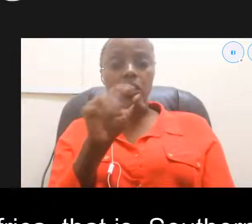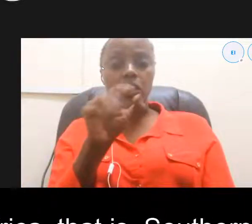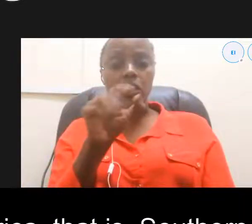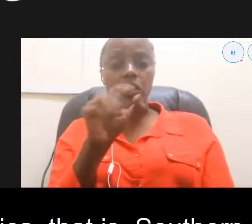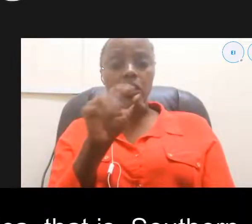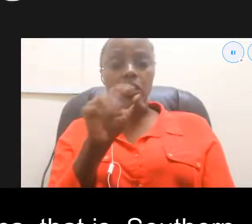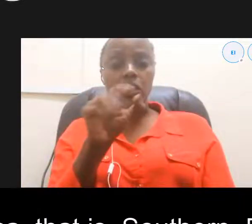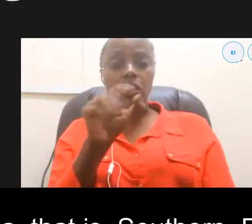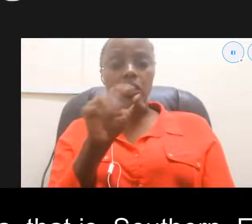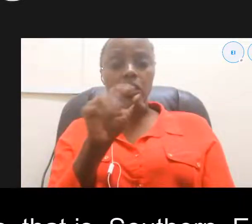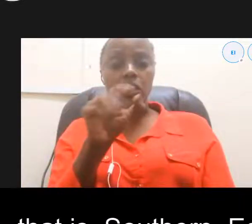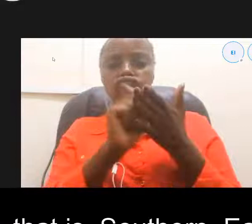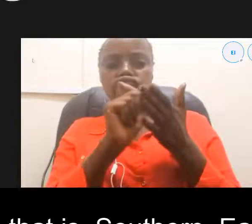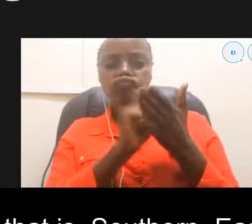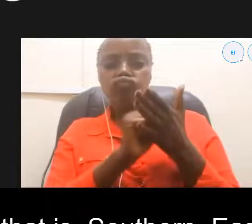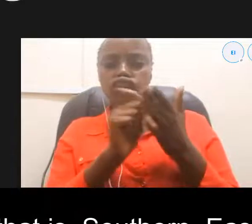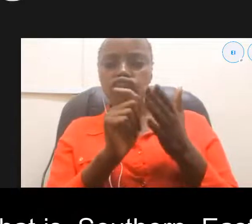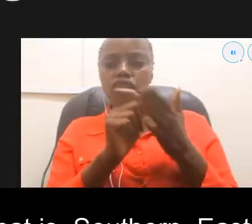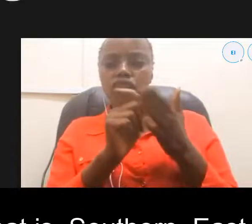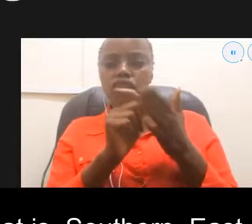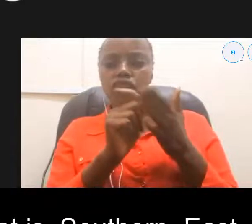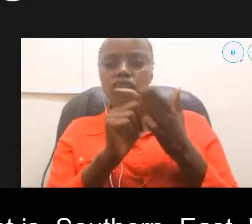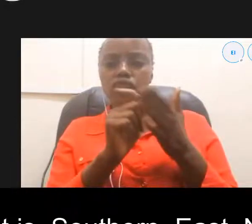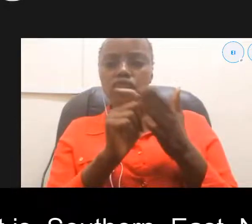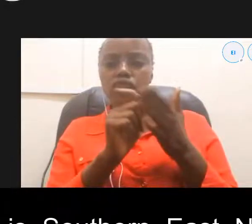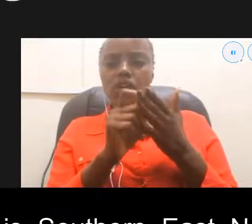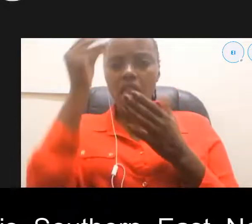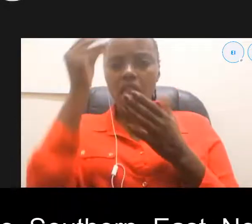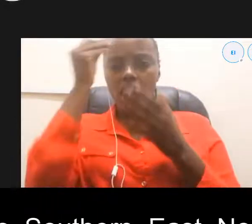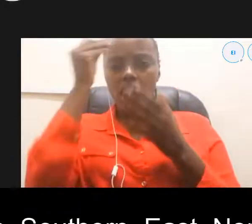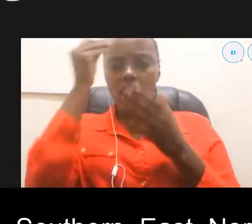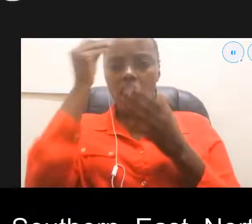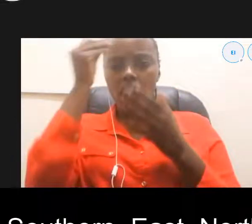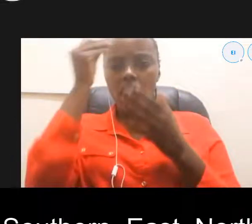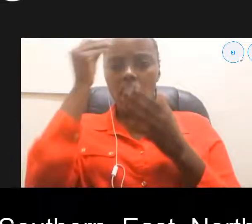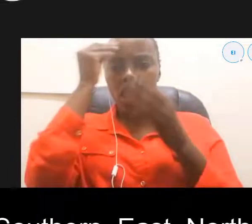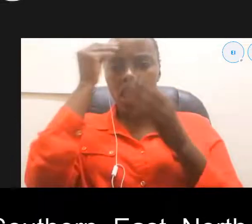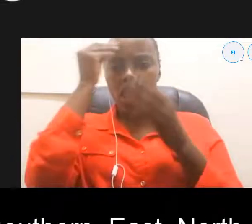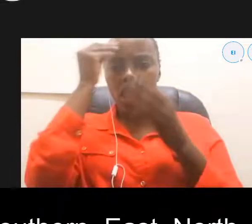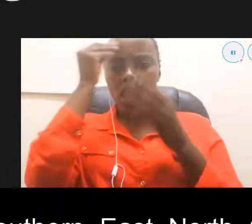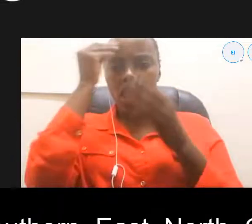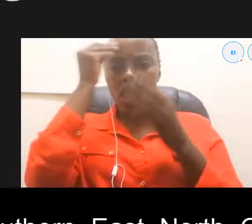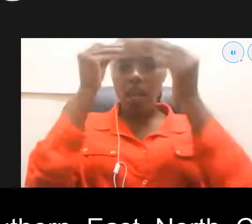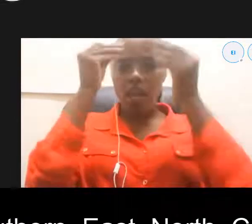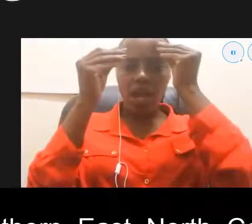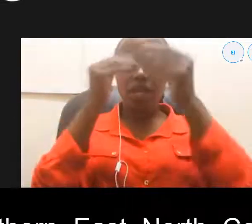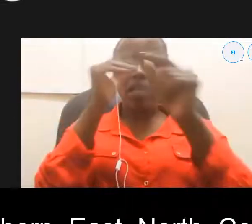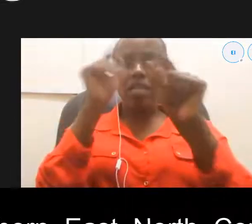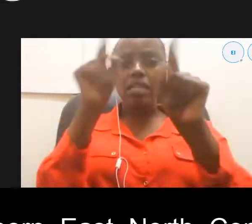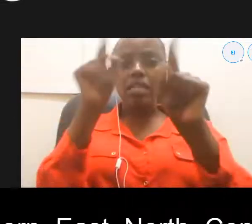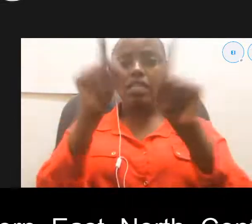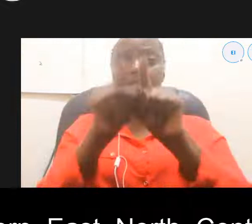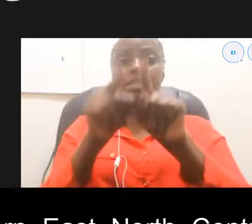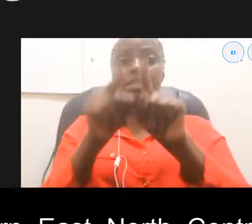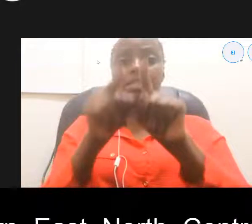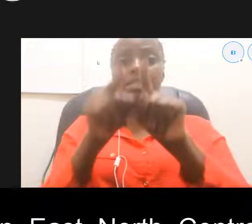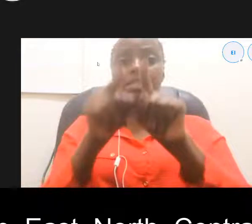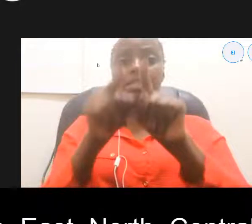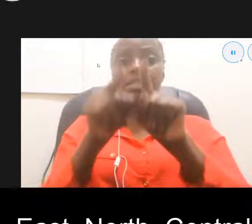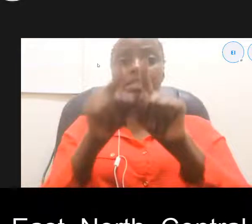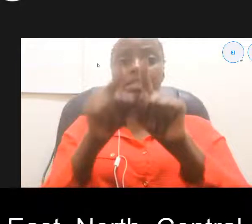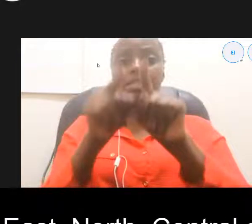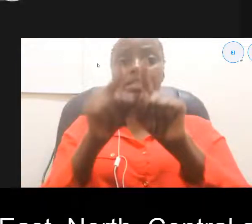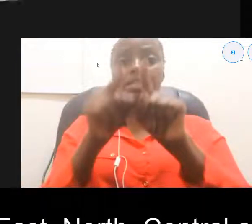resolutions, again, back, even reporting back to the committee of what has also happened. Because sometimes I notice